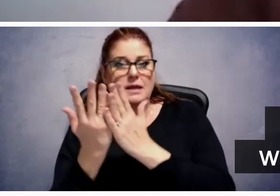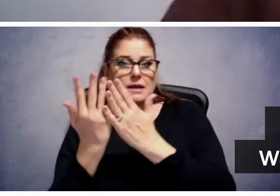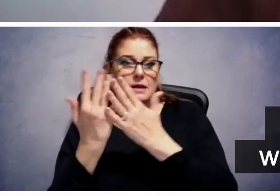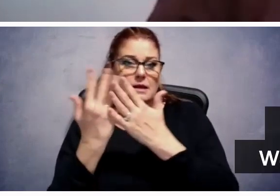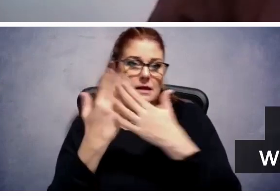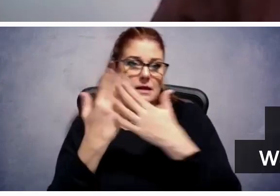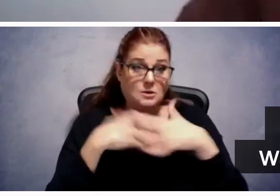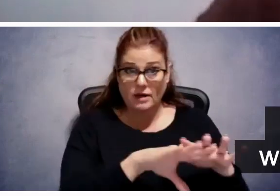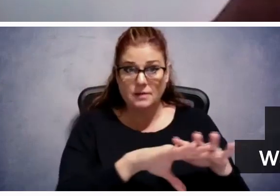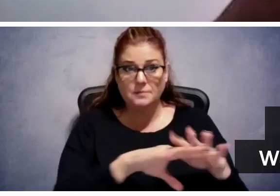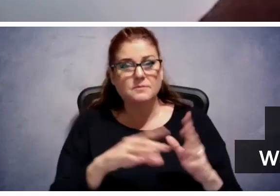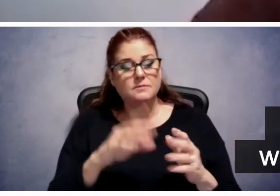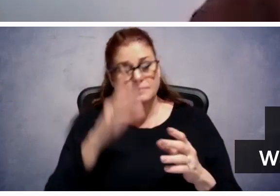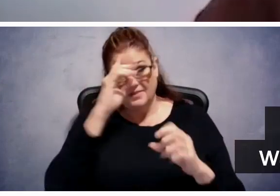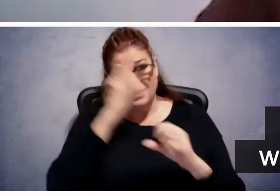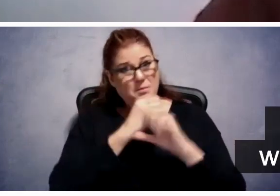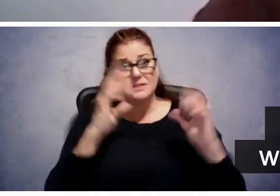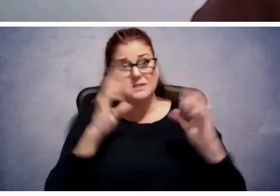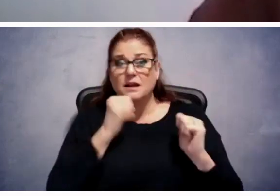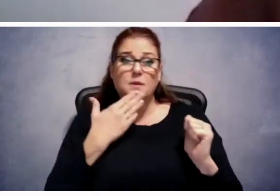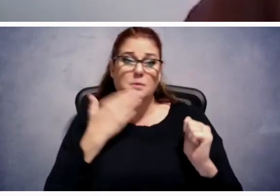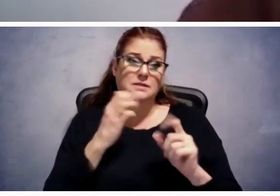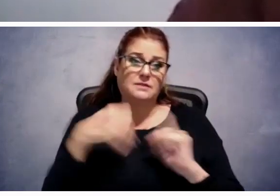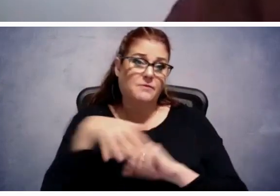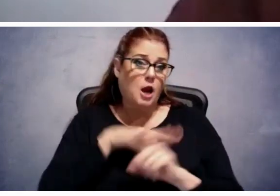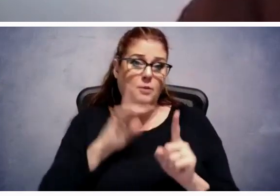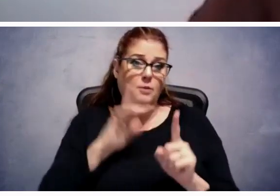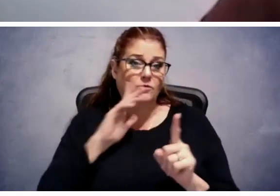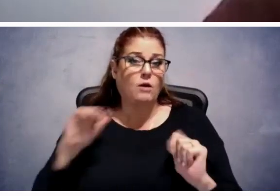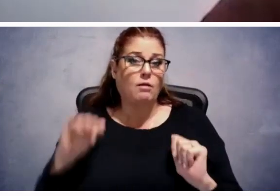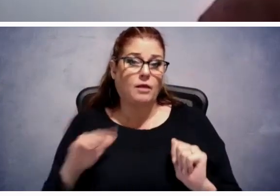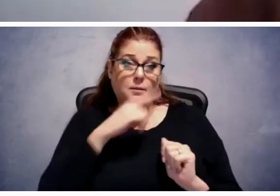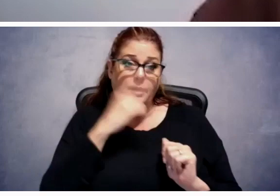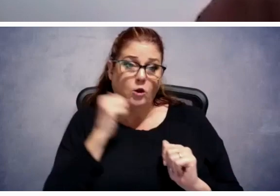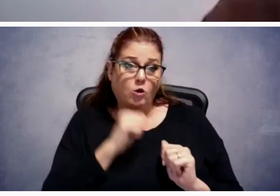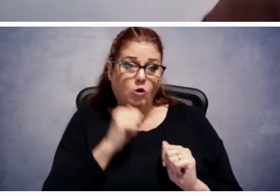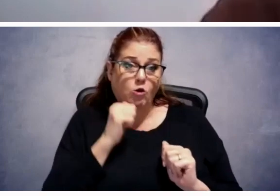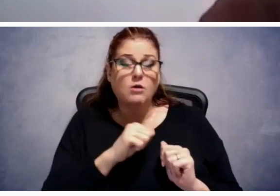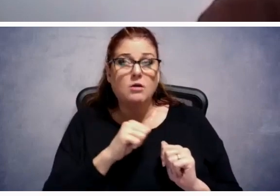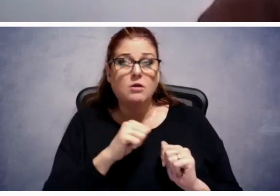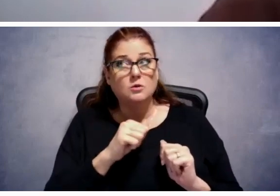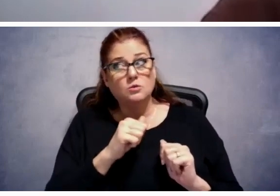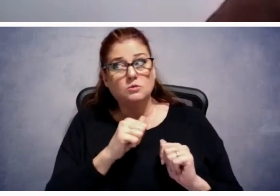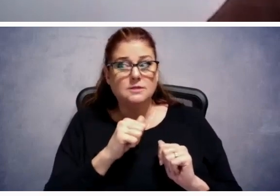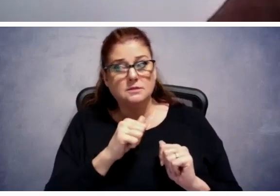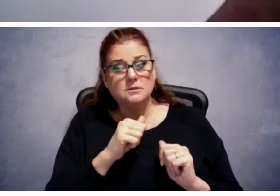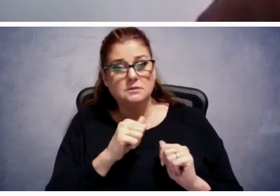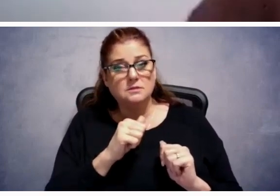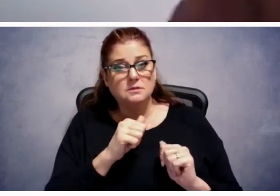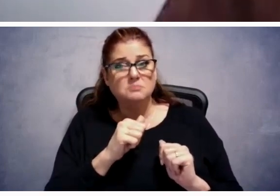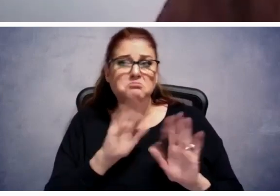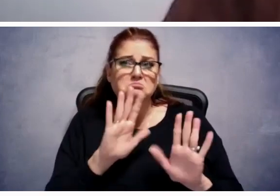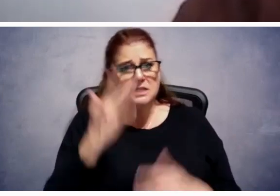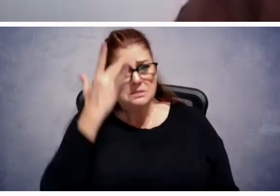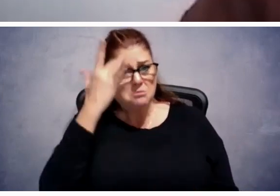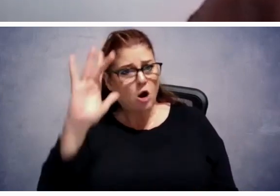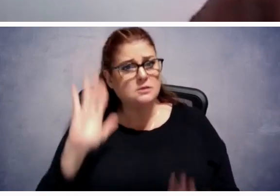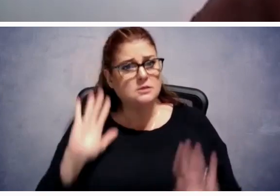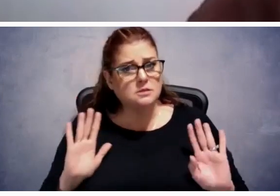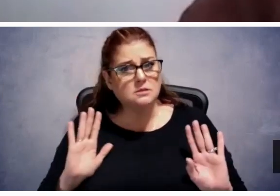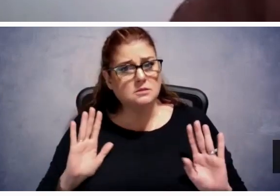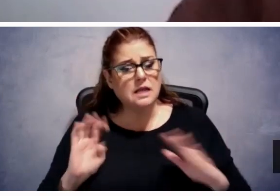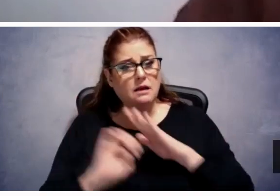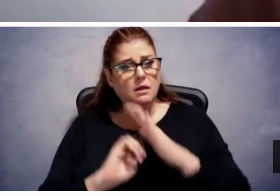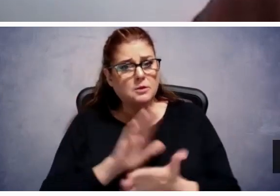And as you can imagine, was not the best environment for a little Black girl who was, pretty smart in